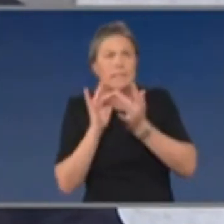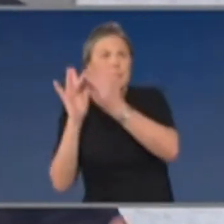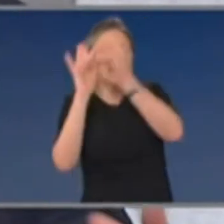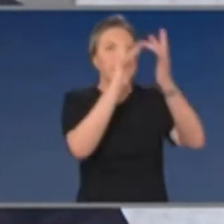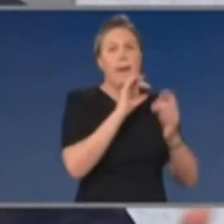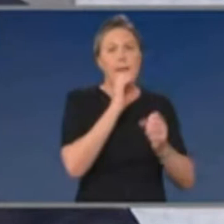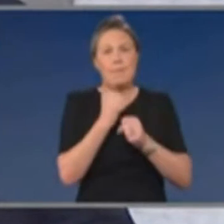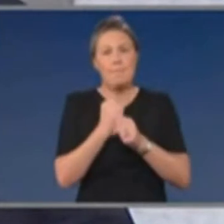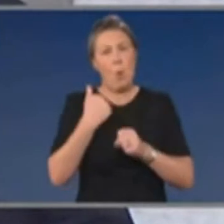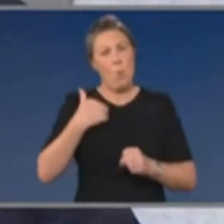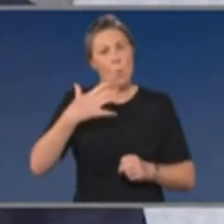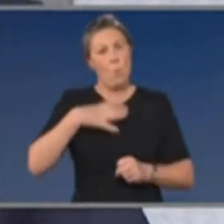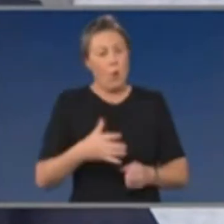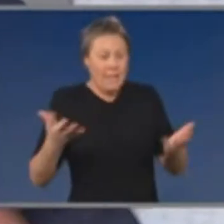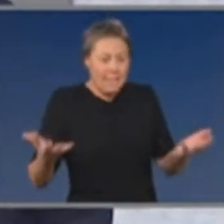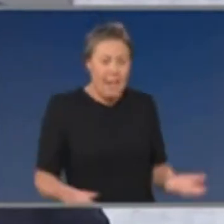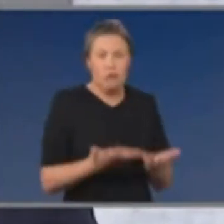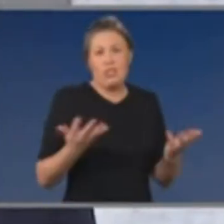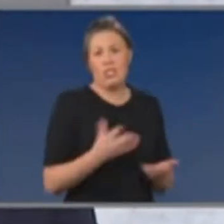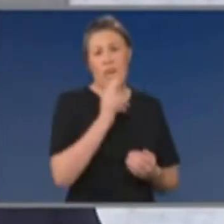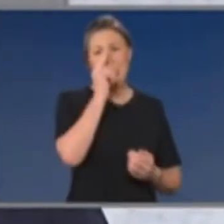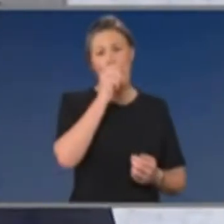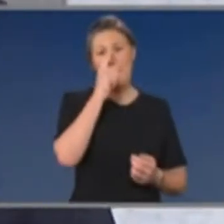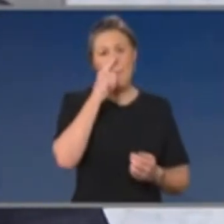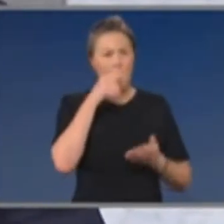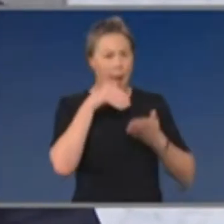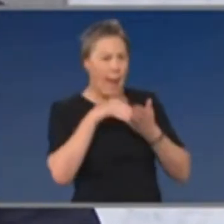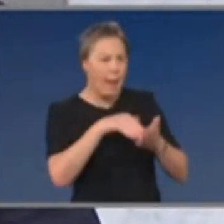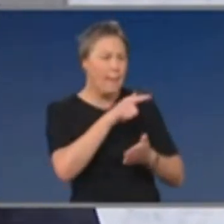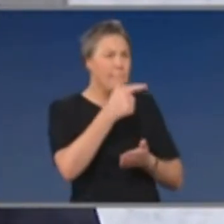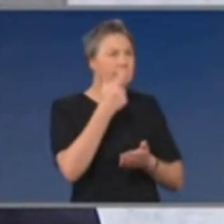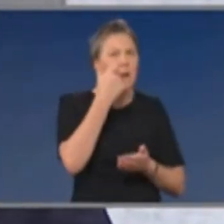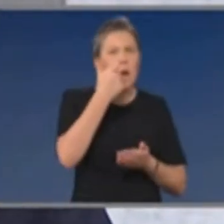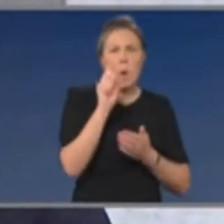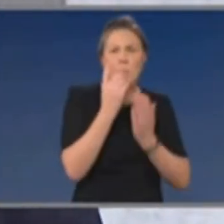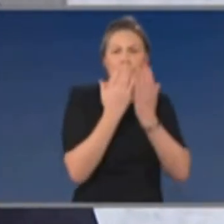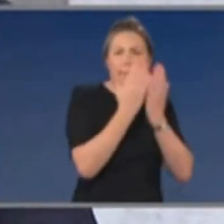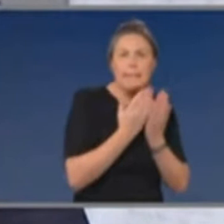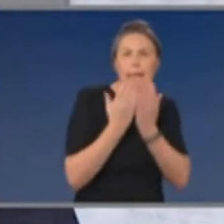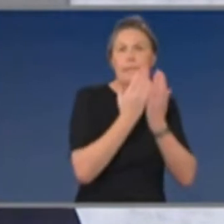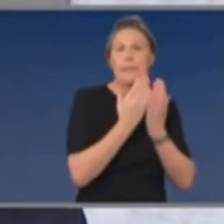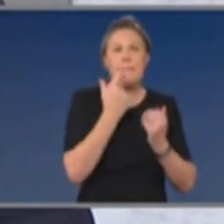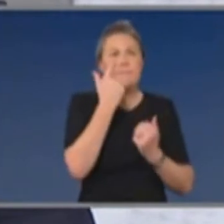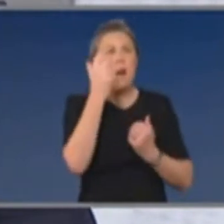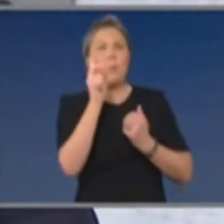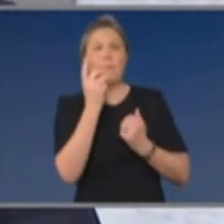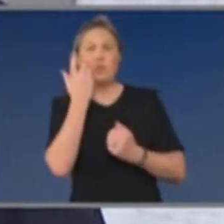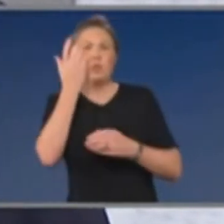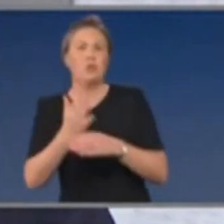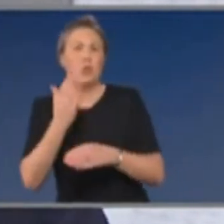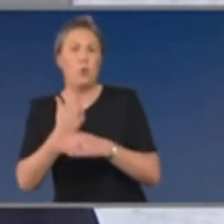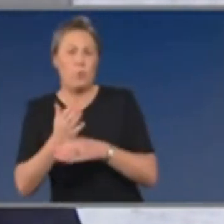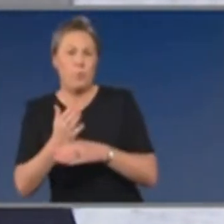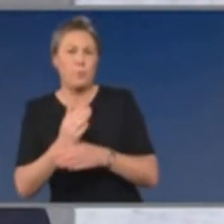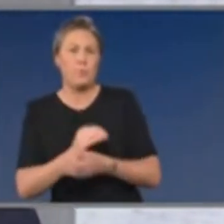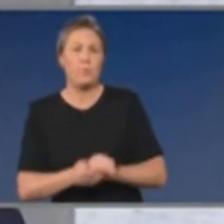actually give young people the answer to that very question. And there are a whole range of new opportunities. If you're down in South Australia, the Premier Marshall is building that